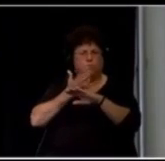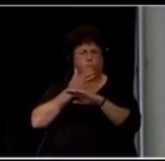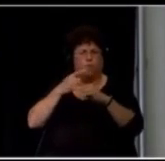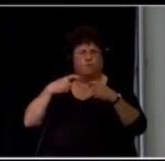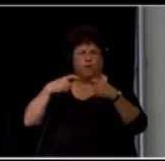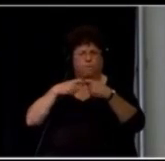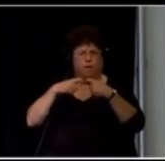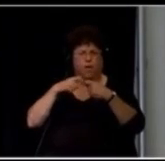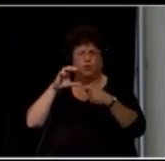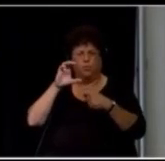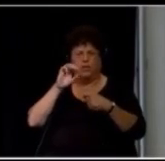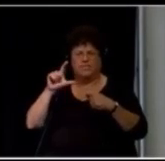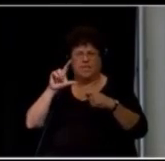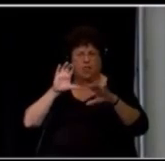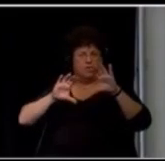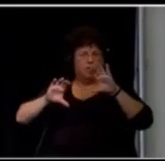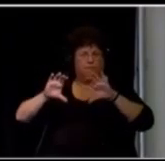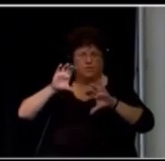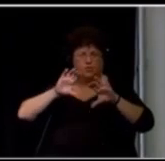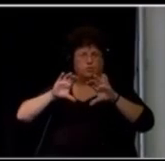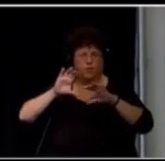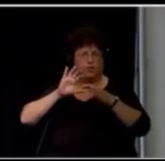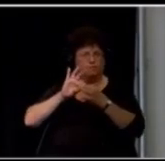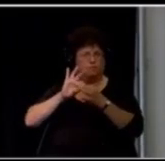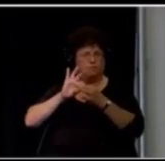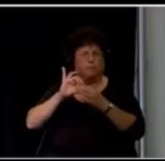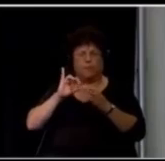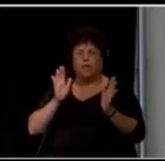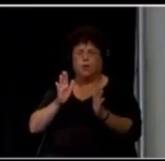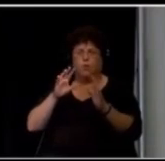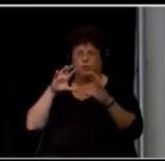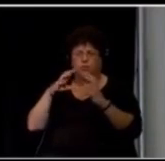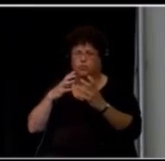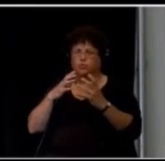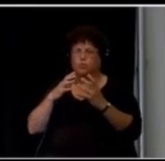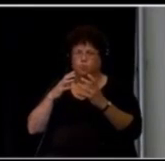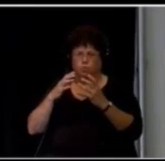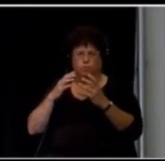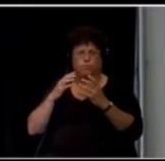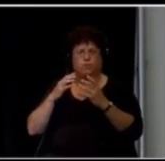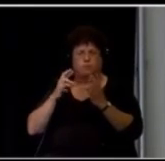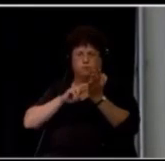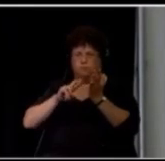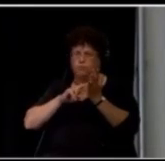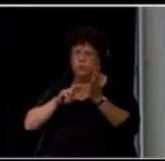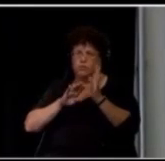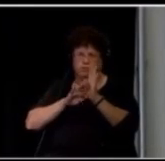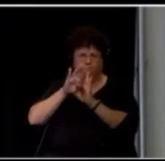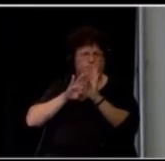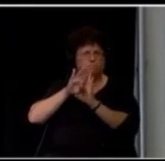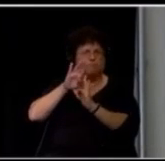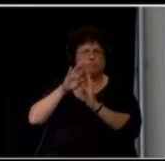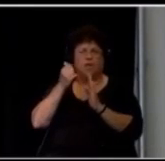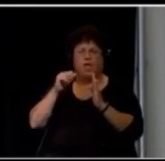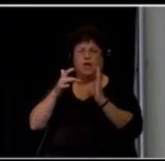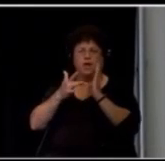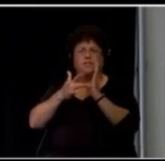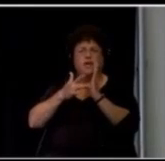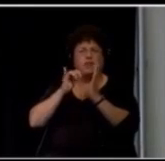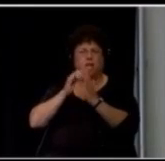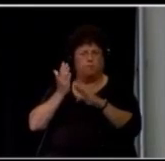battery cell chemistry. So I'd certainly encourage groups that are making advancements in any technology